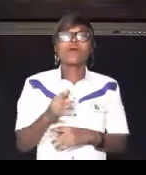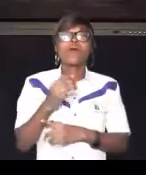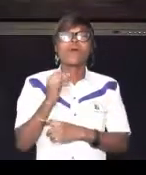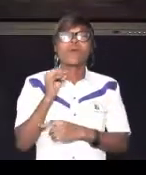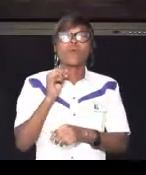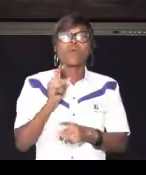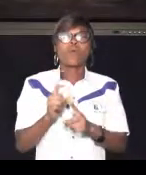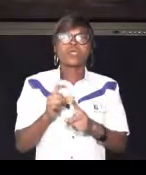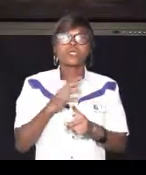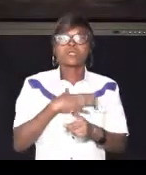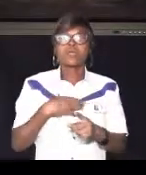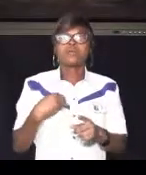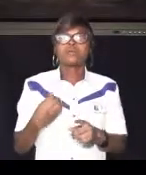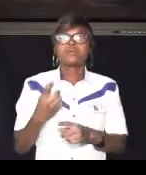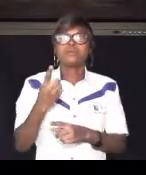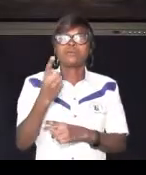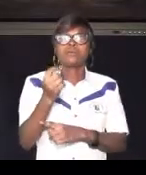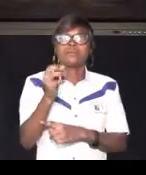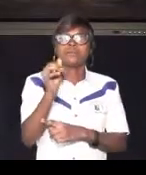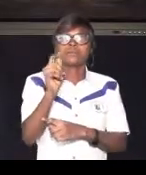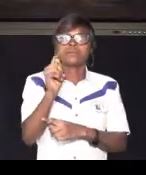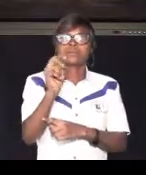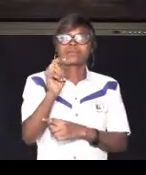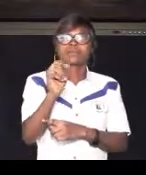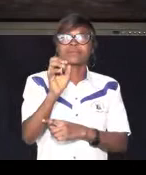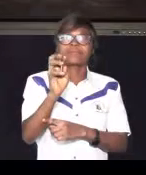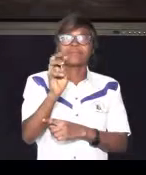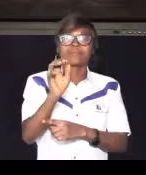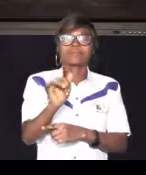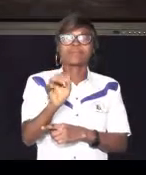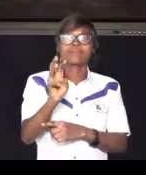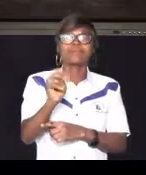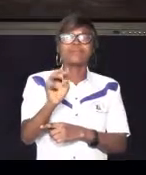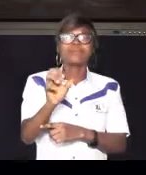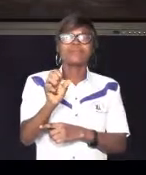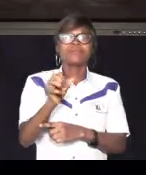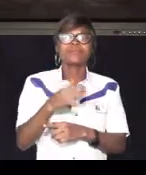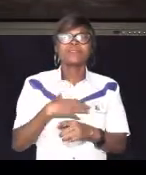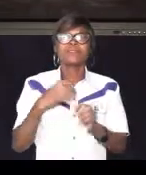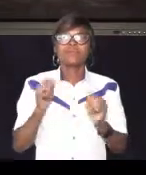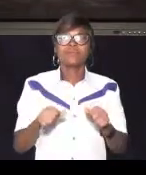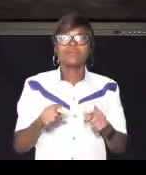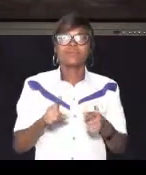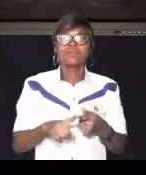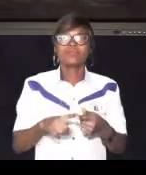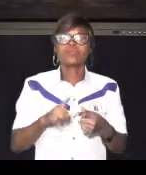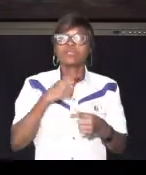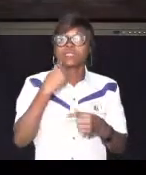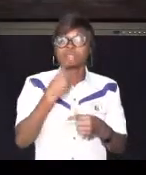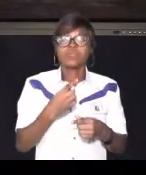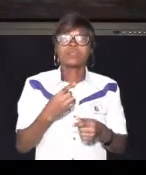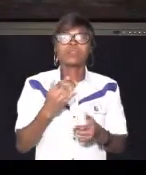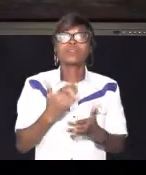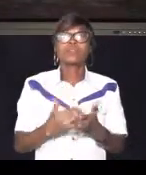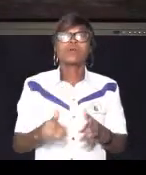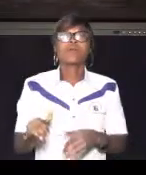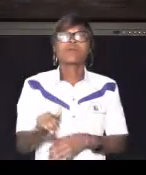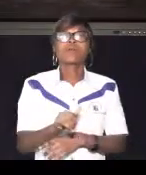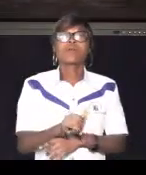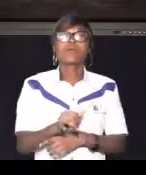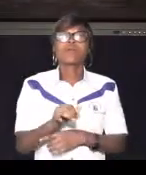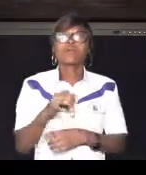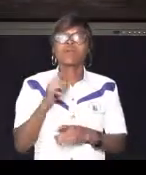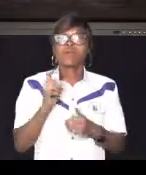words and their antonyms. You should be able to define antonyms. You should also be able to say some common